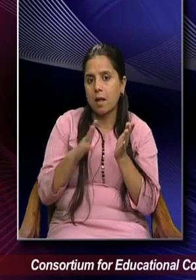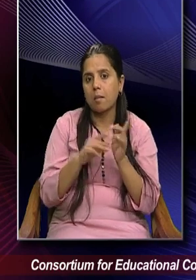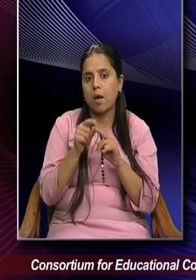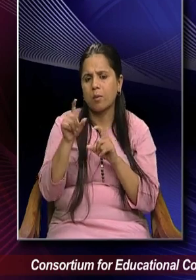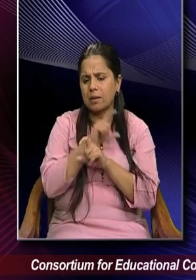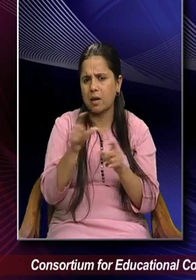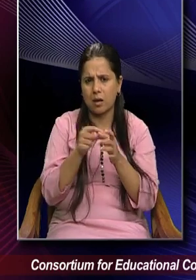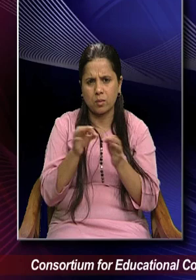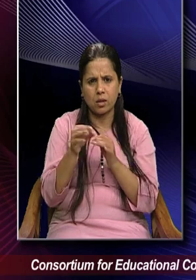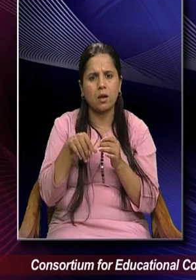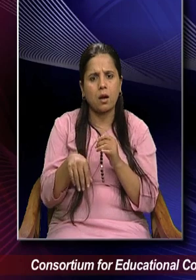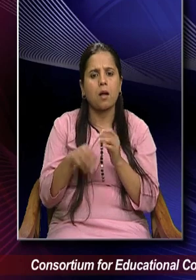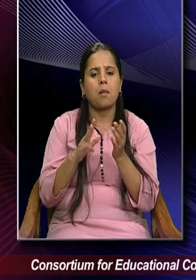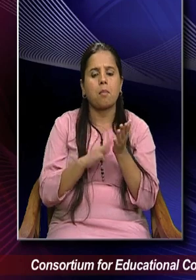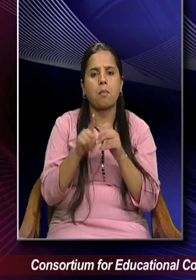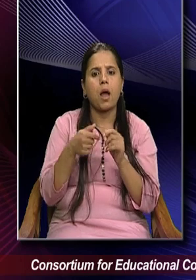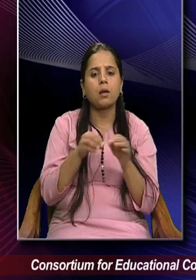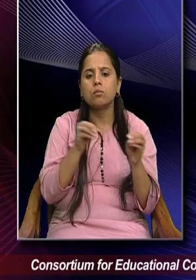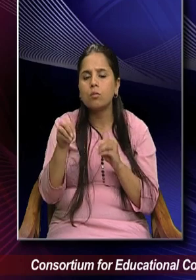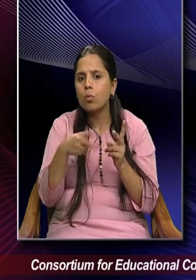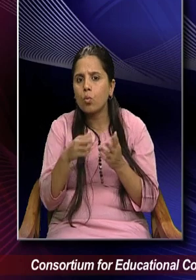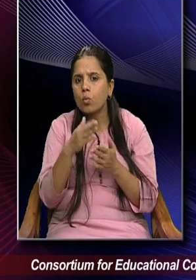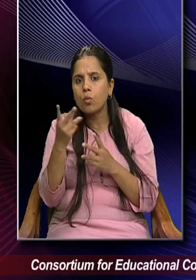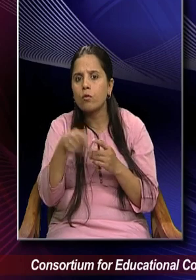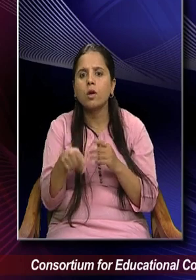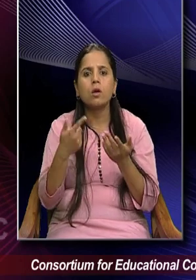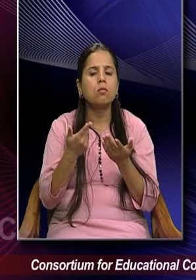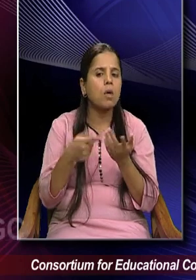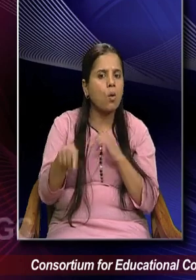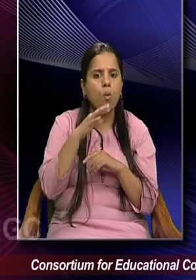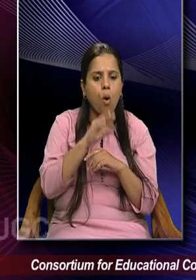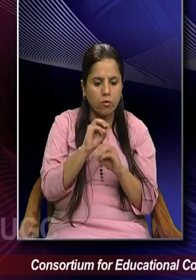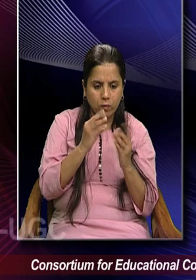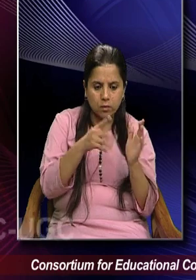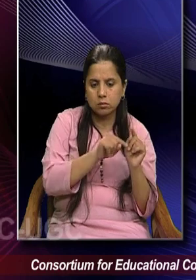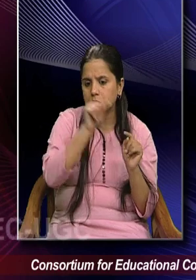illustrate migration routes, origins, and destinations.